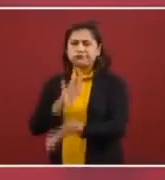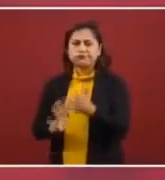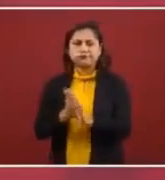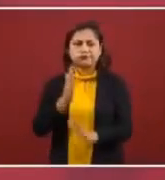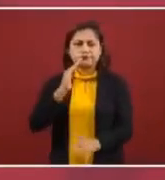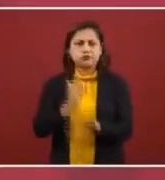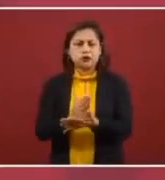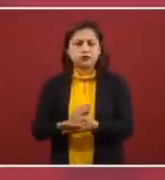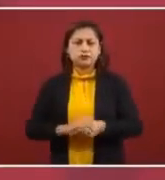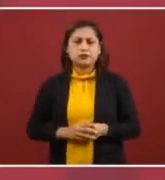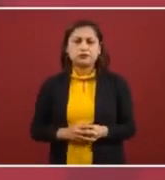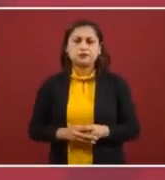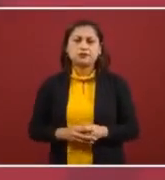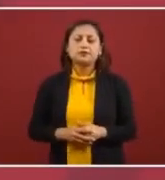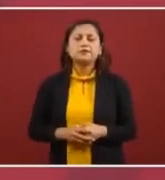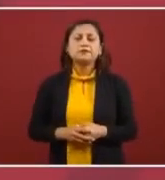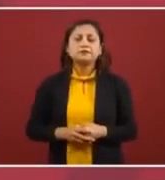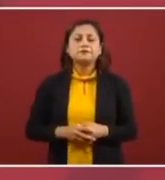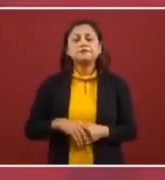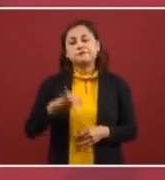that.